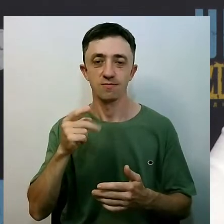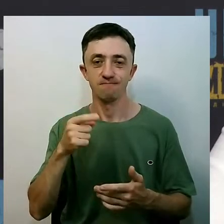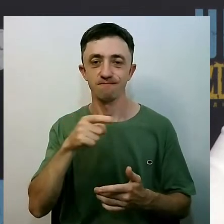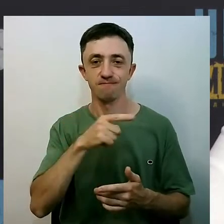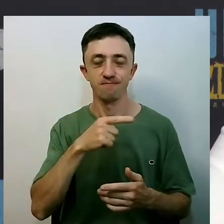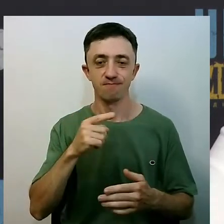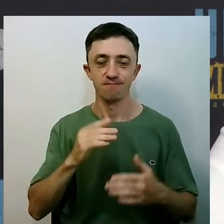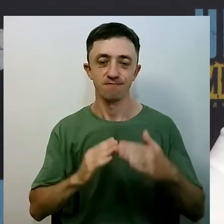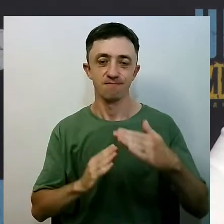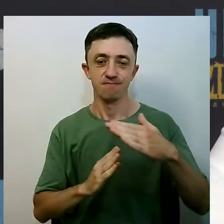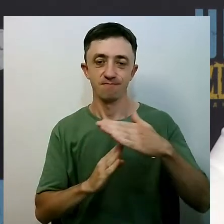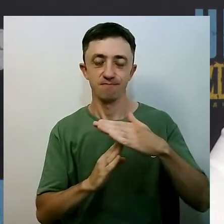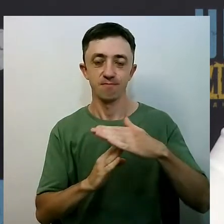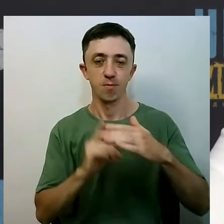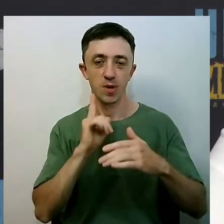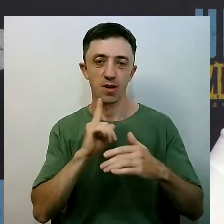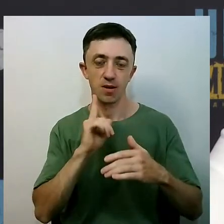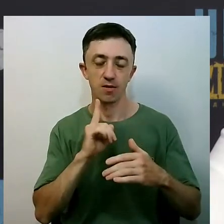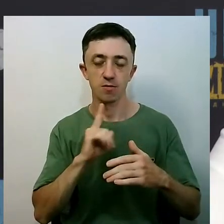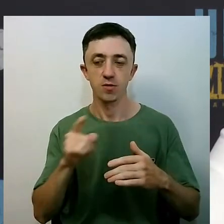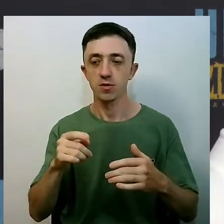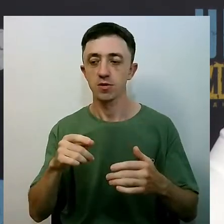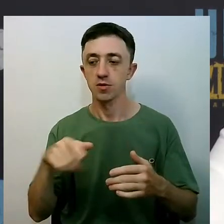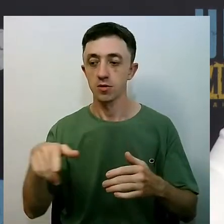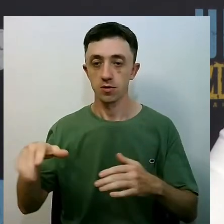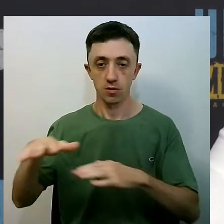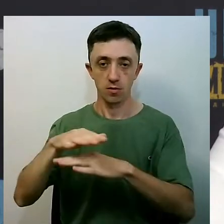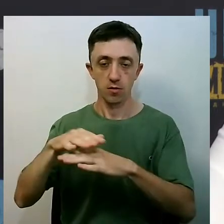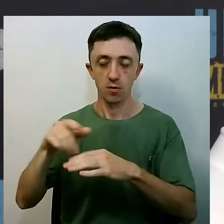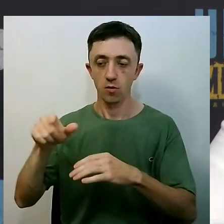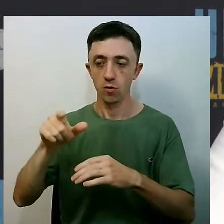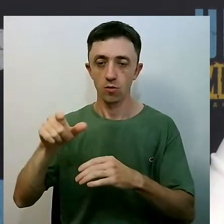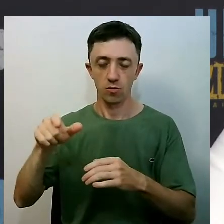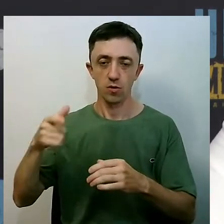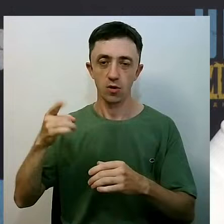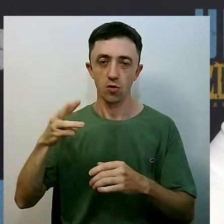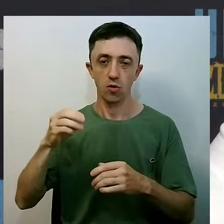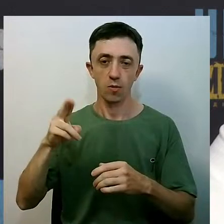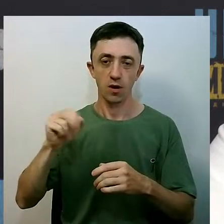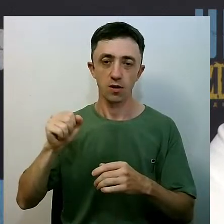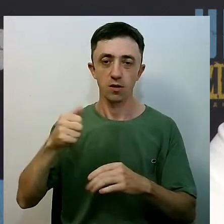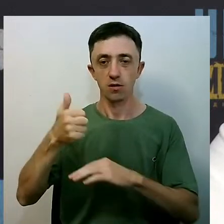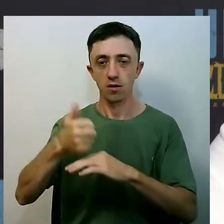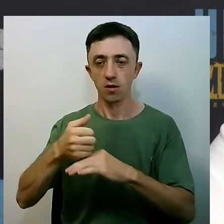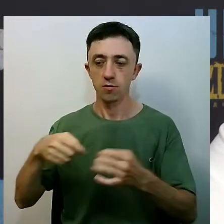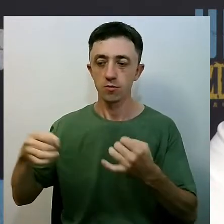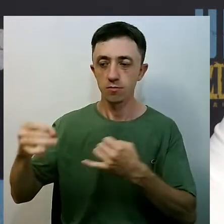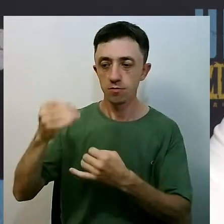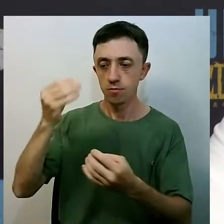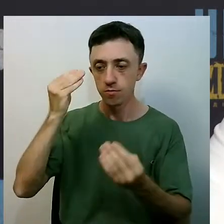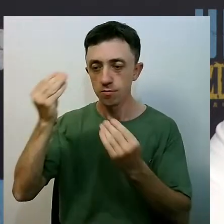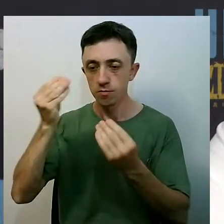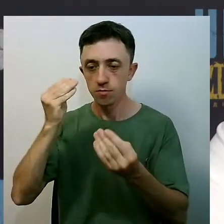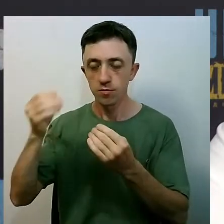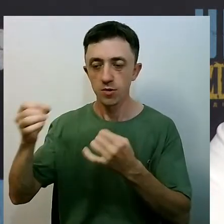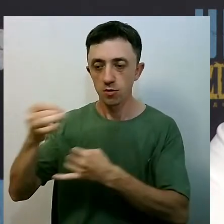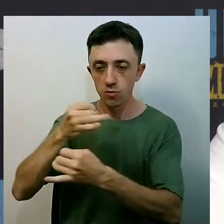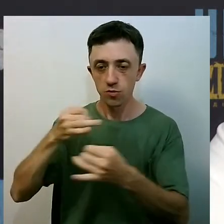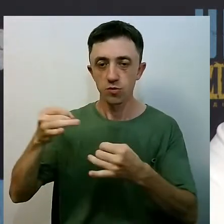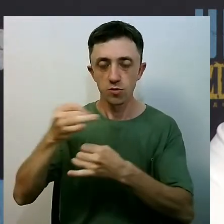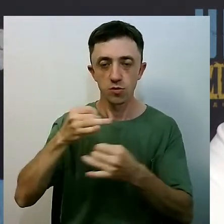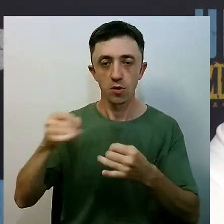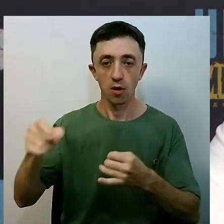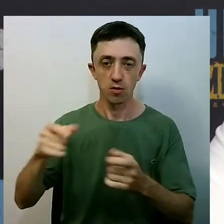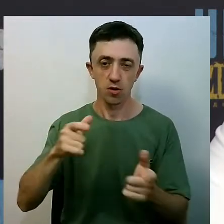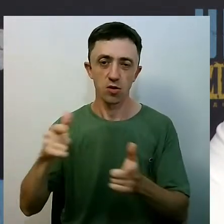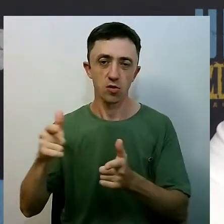envisaged by the law. That's why we actively work with our communities. We consult them and we try to help them if they